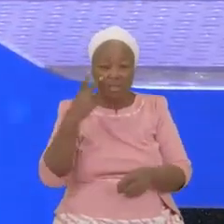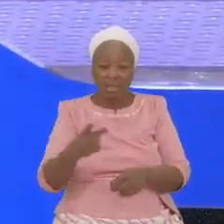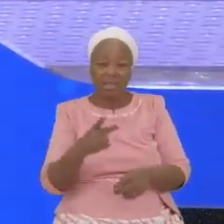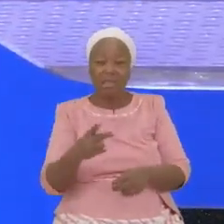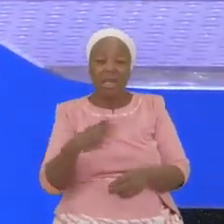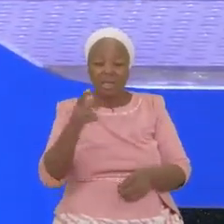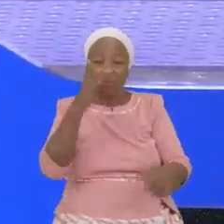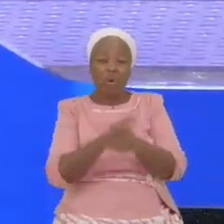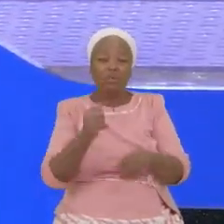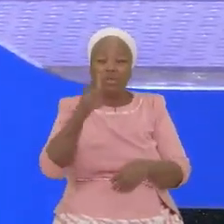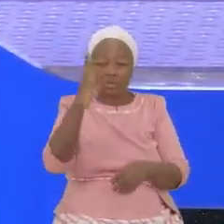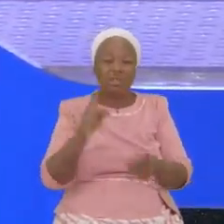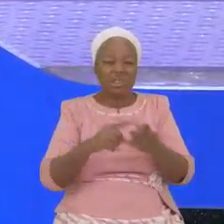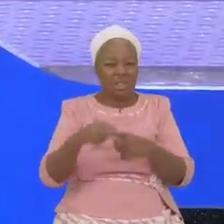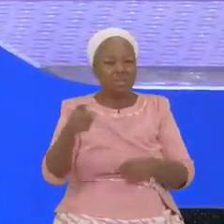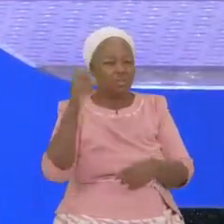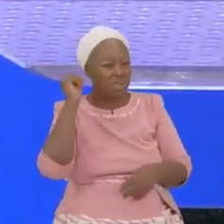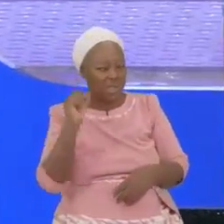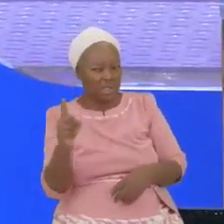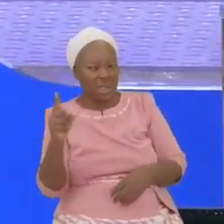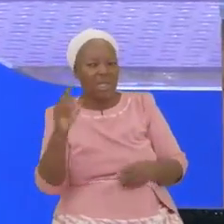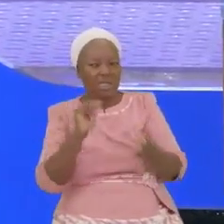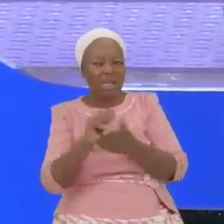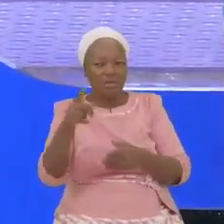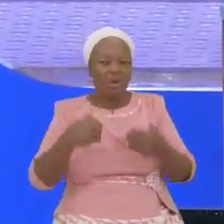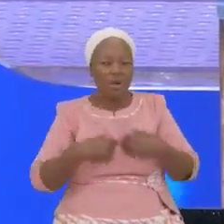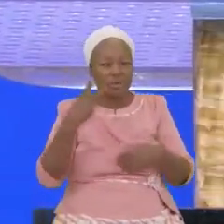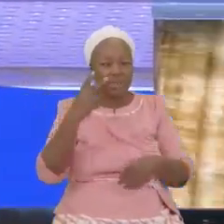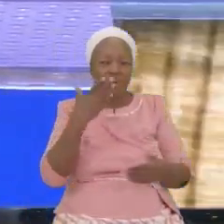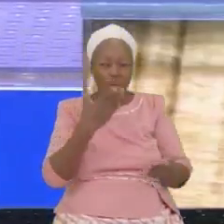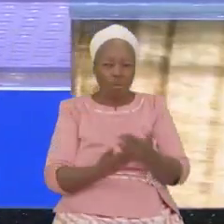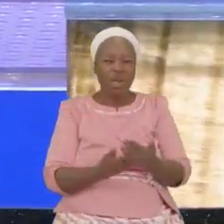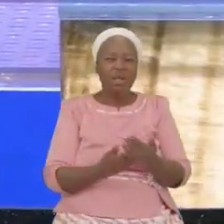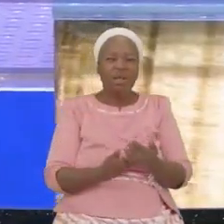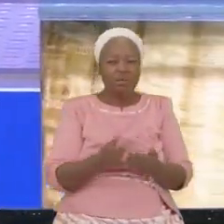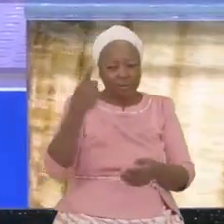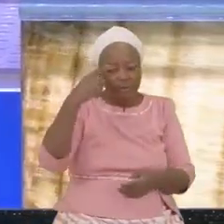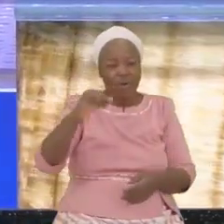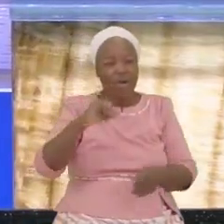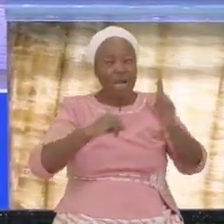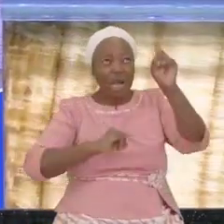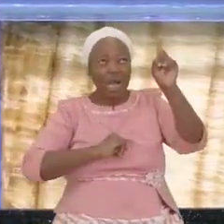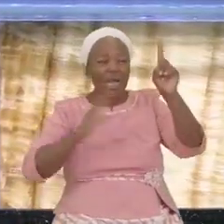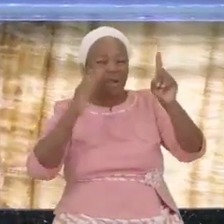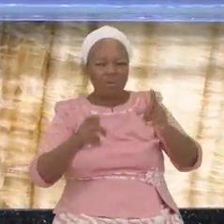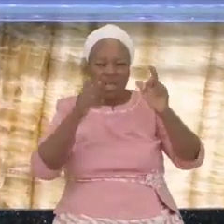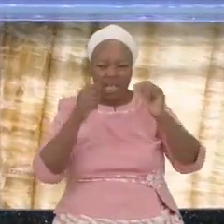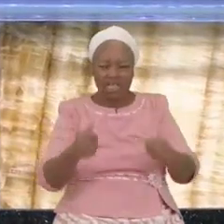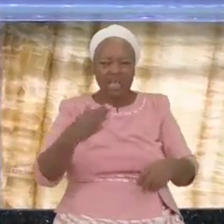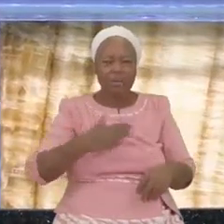God, then you will understand that thou hast seen well, for I will hasten